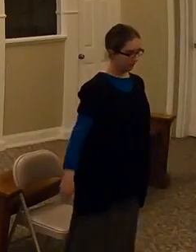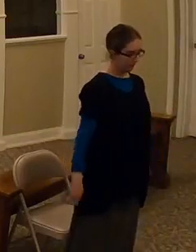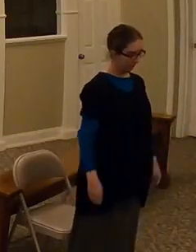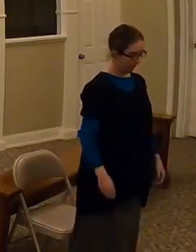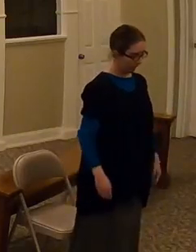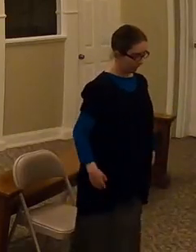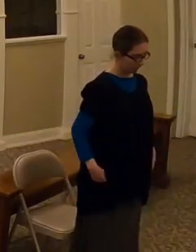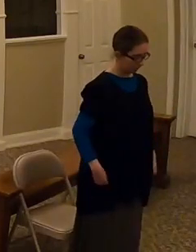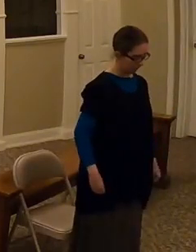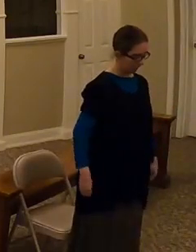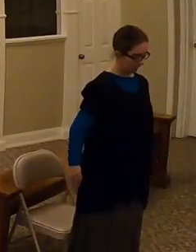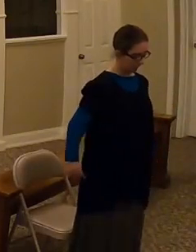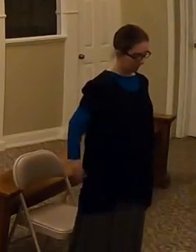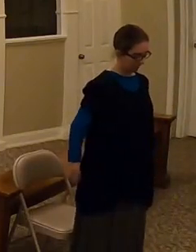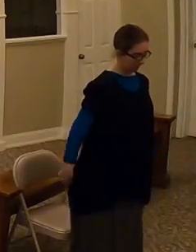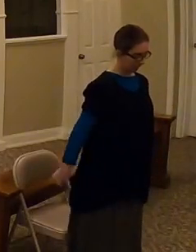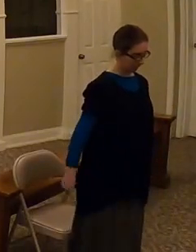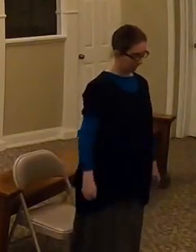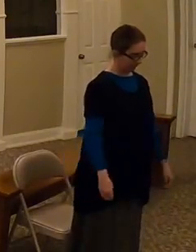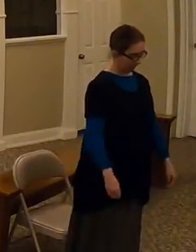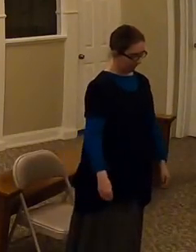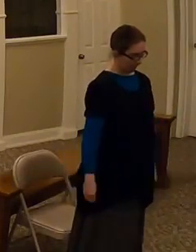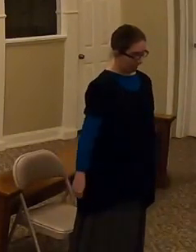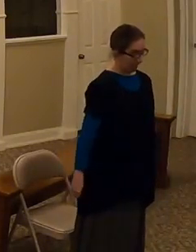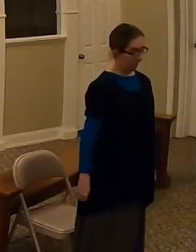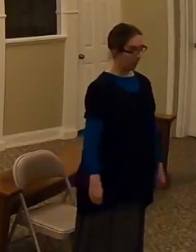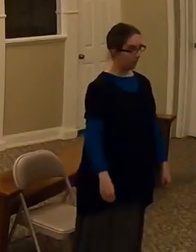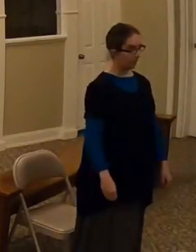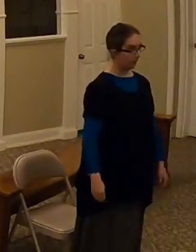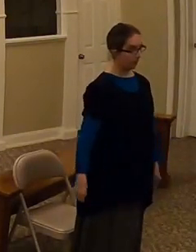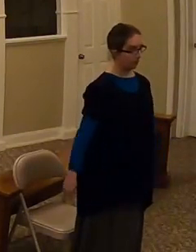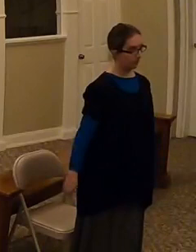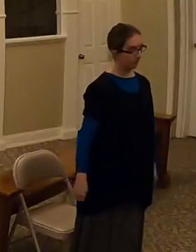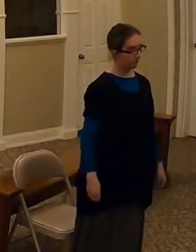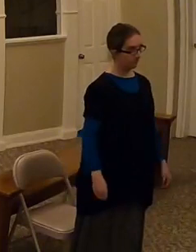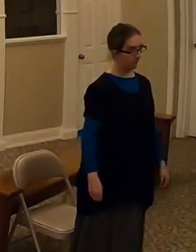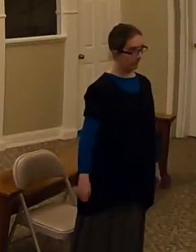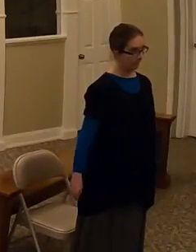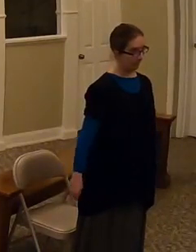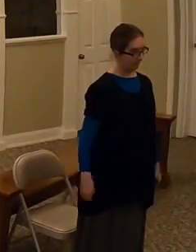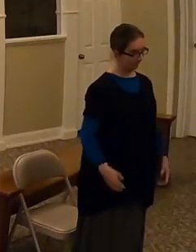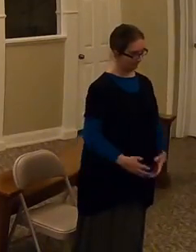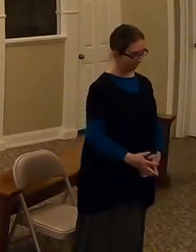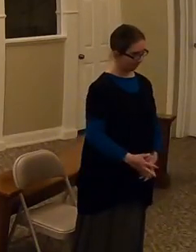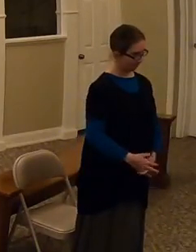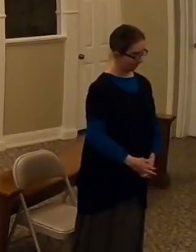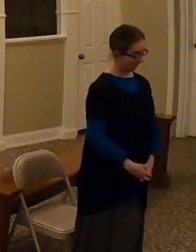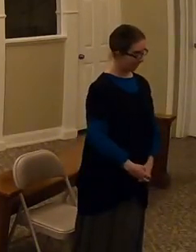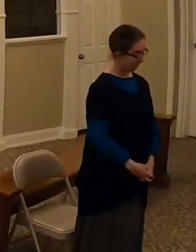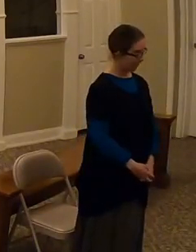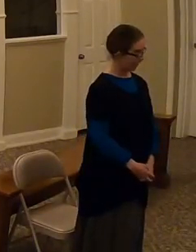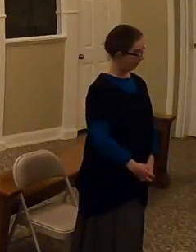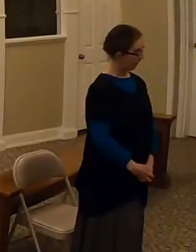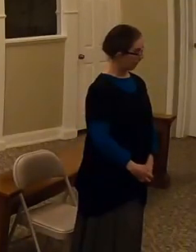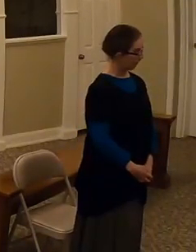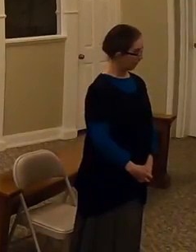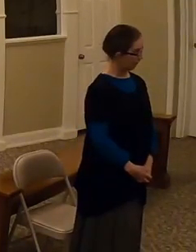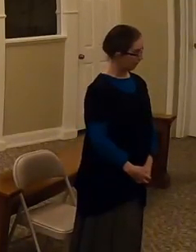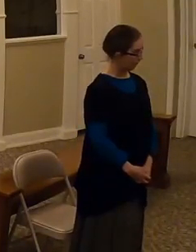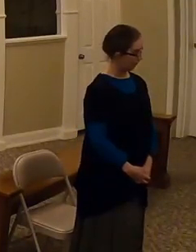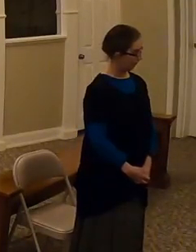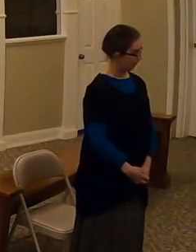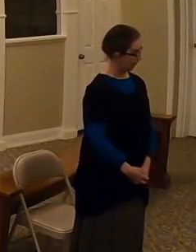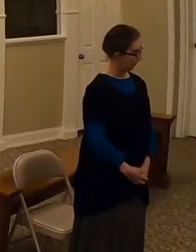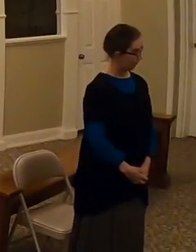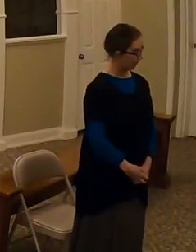You. Lord, I worship You and I praise Your name, oh God. I give You glory and honor today, God. I thank You